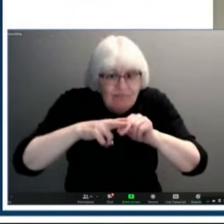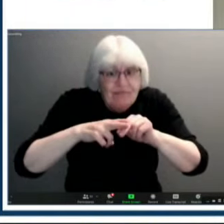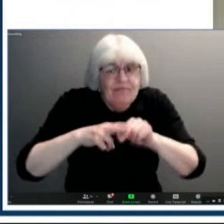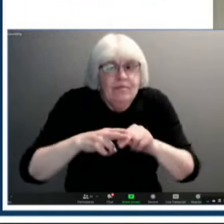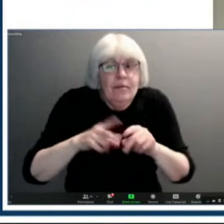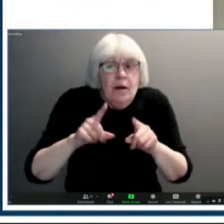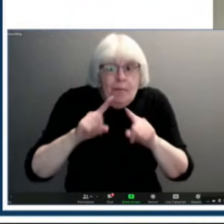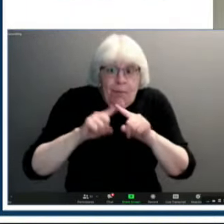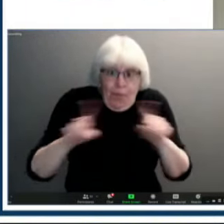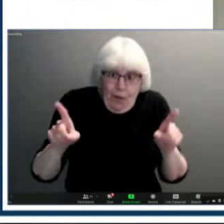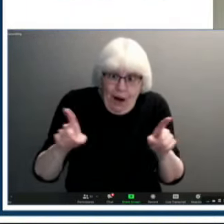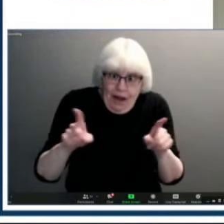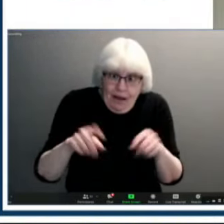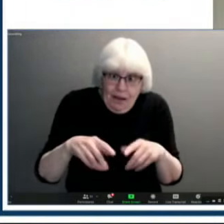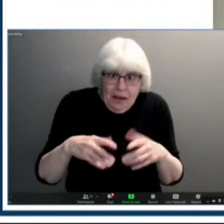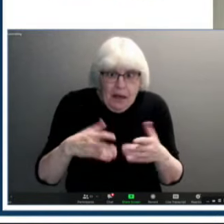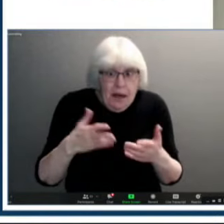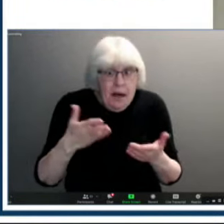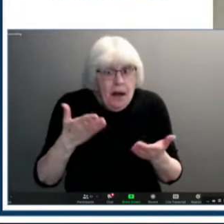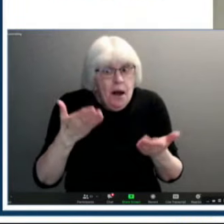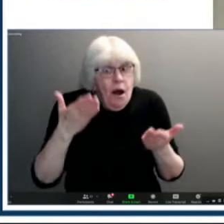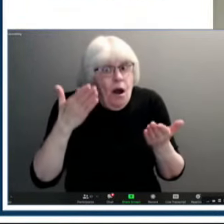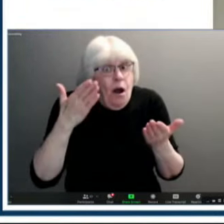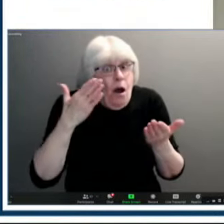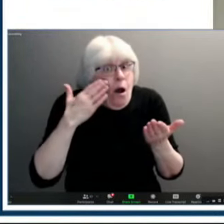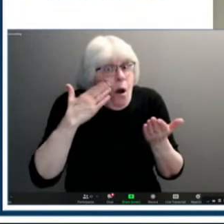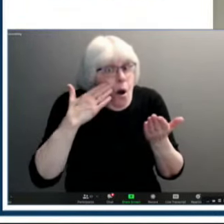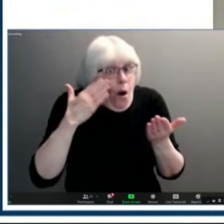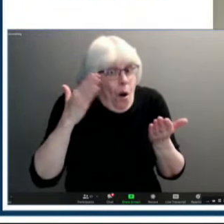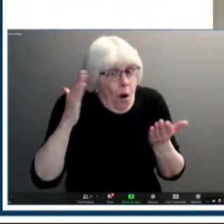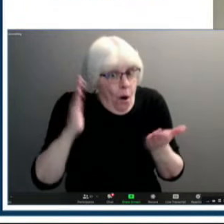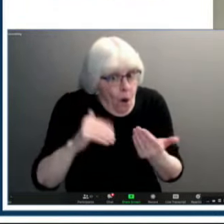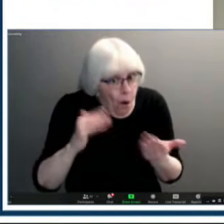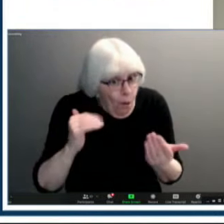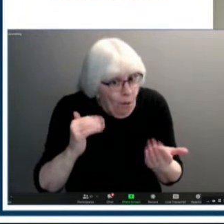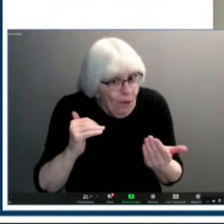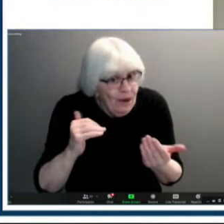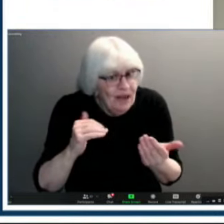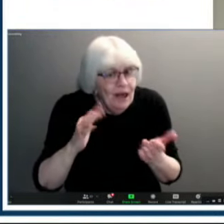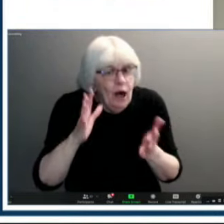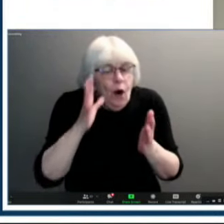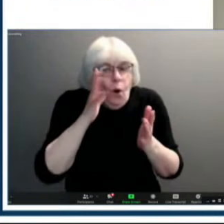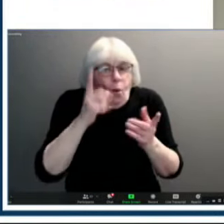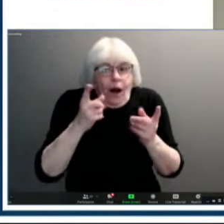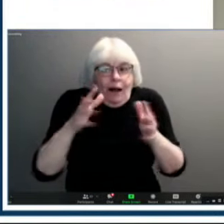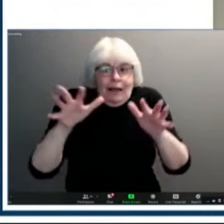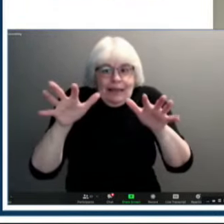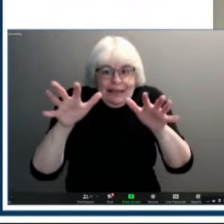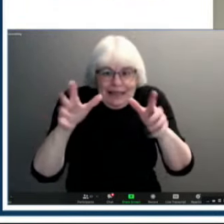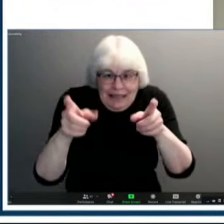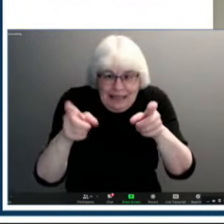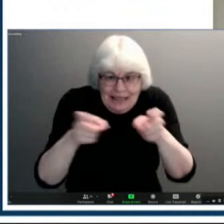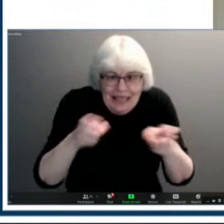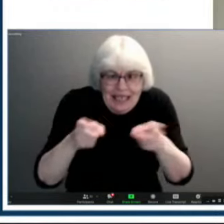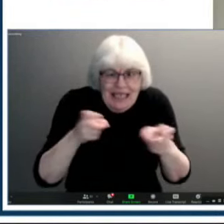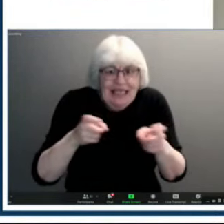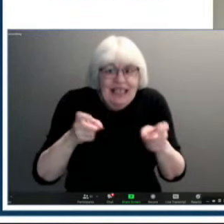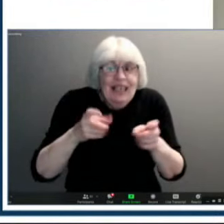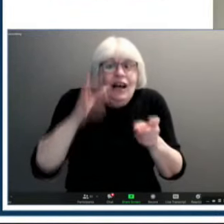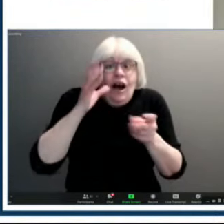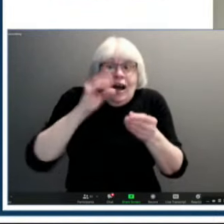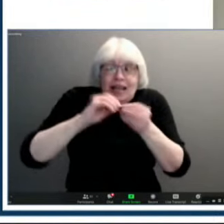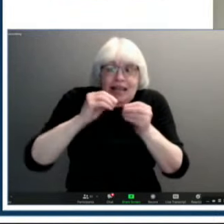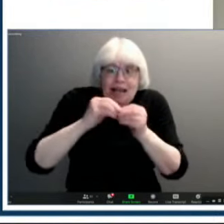but maybe that is an early sign of getting things under control. Our hospitalization numbers, while they're increasing, they're not